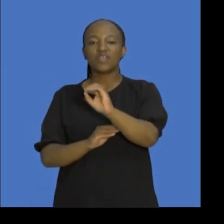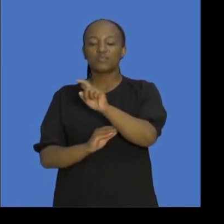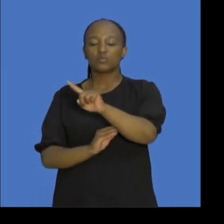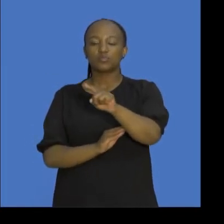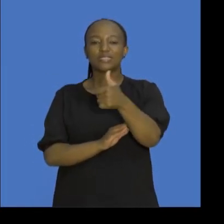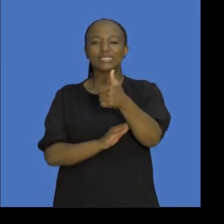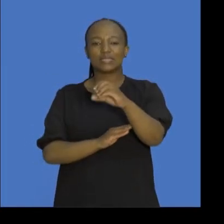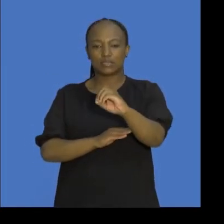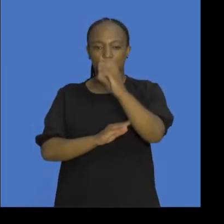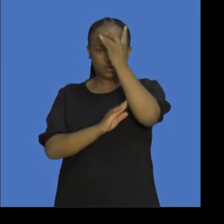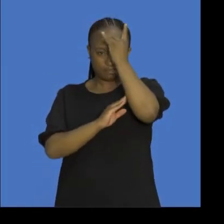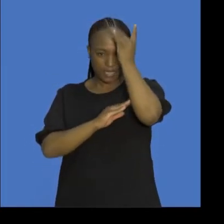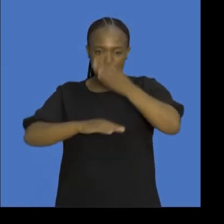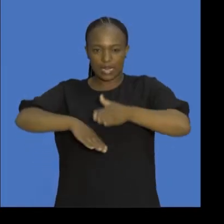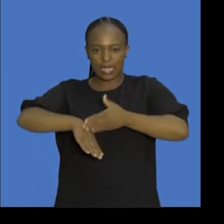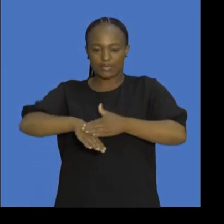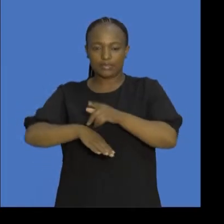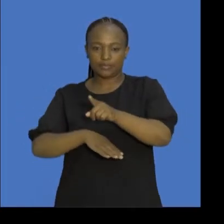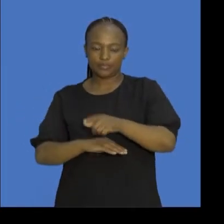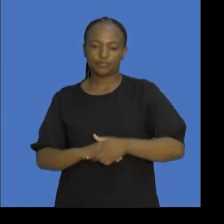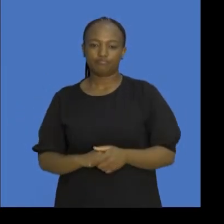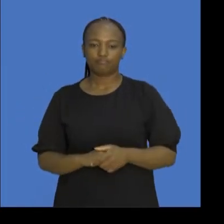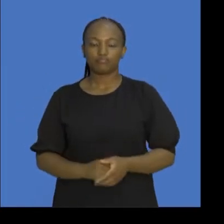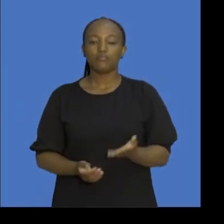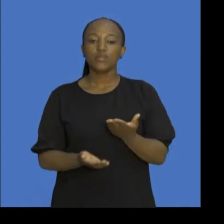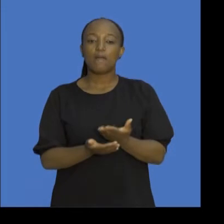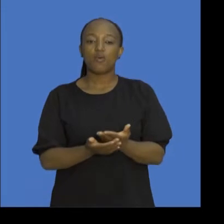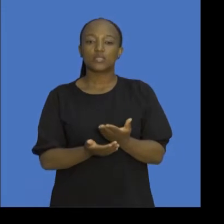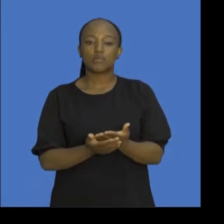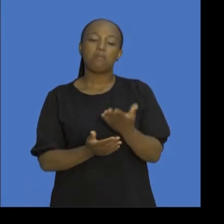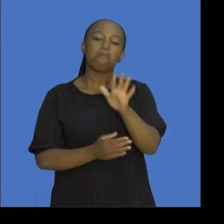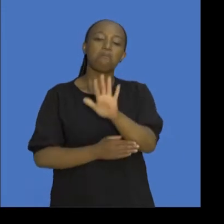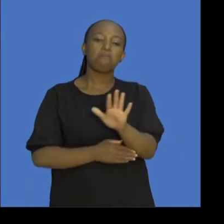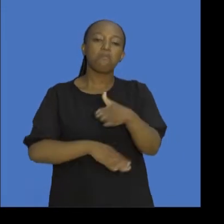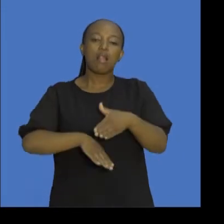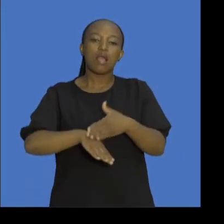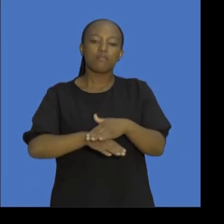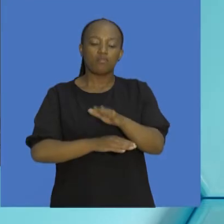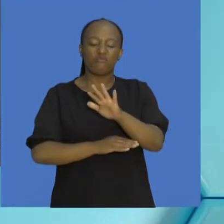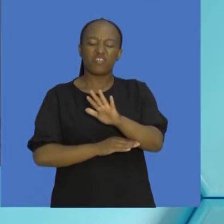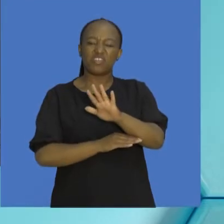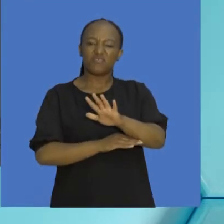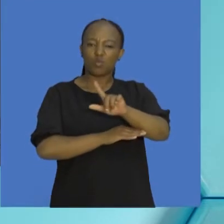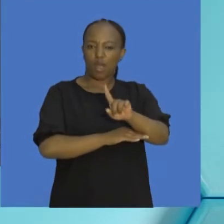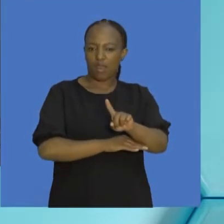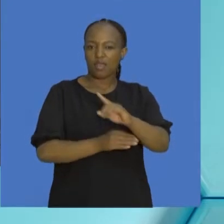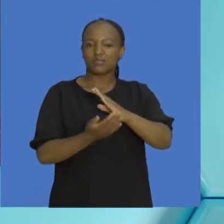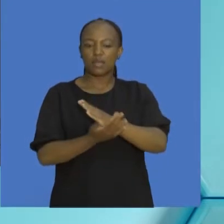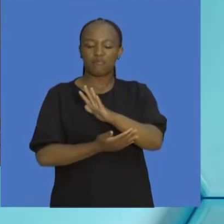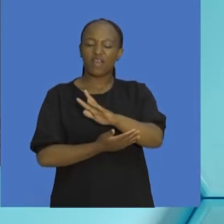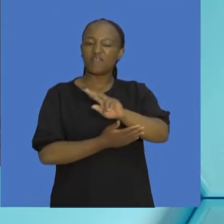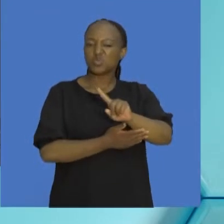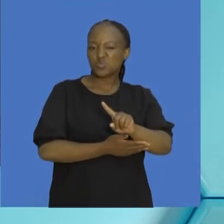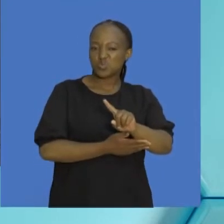and 60. 50 and 60. There could be an aircraft which is late by 51 minutes, by